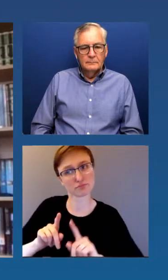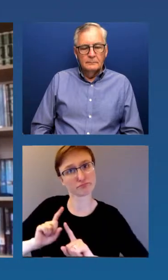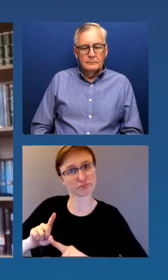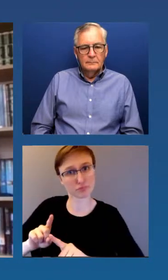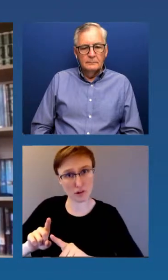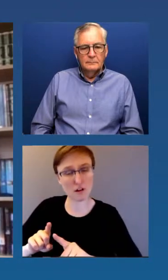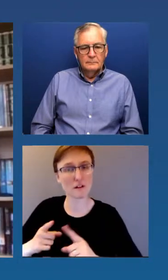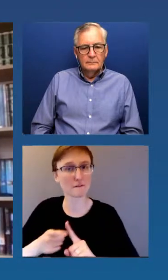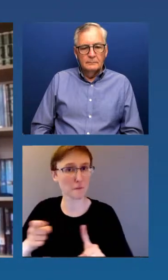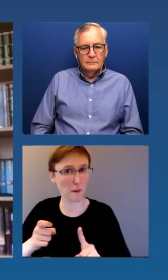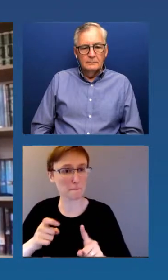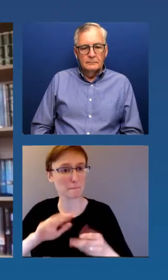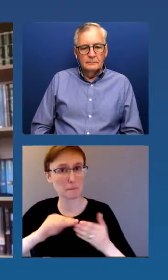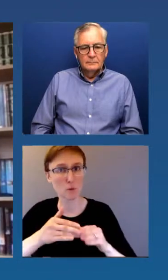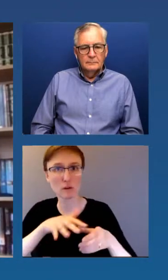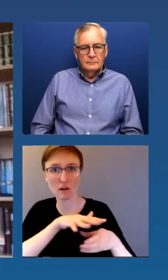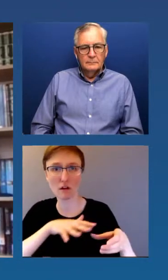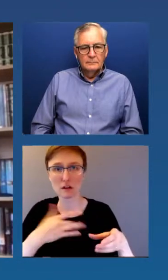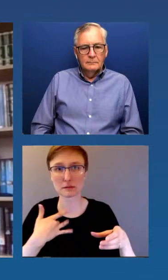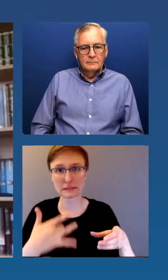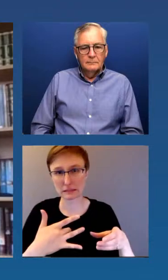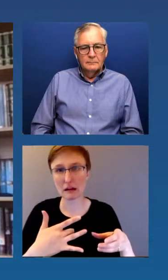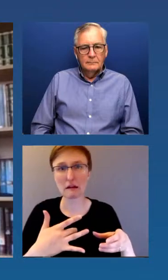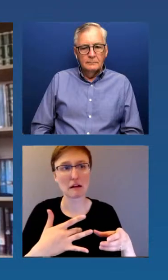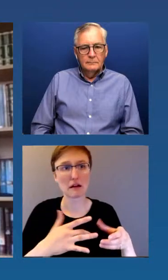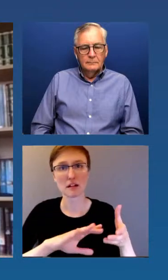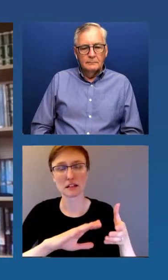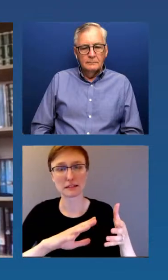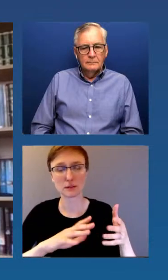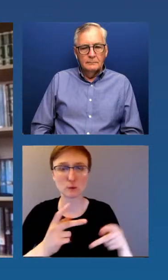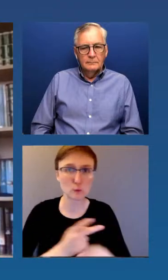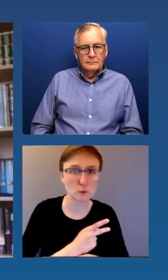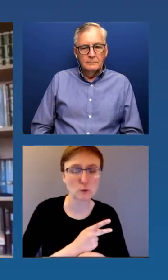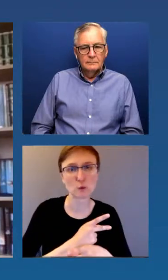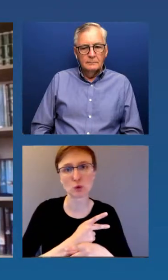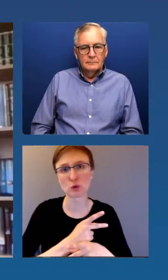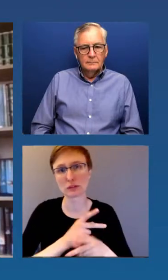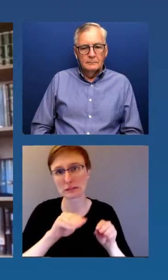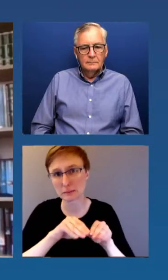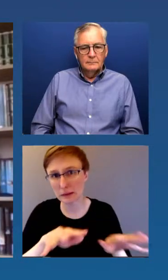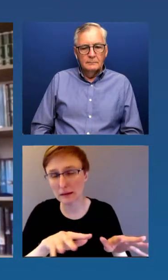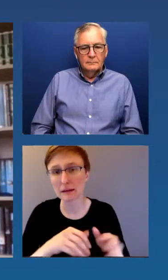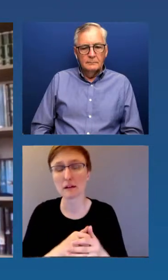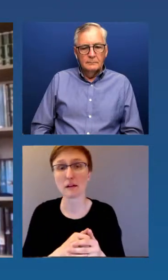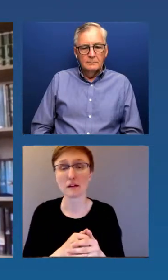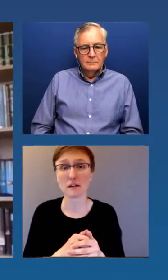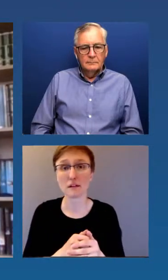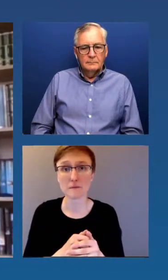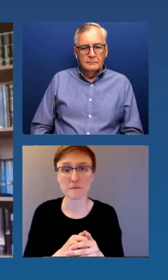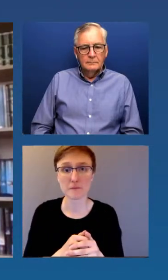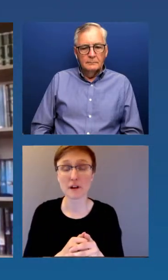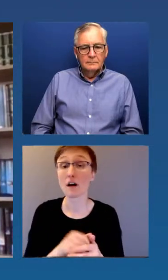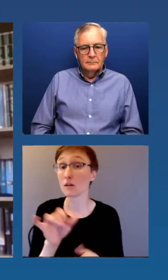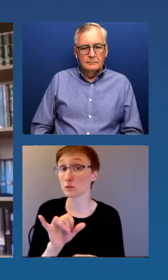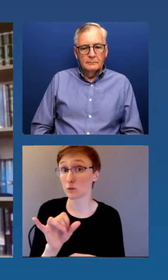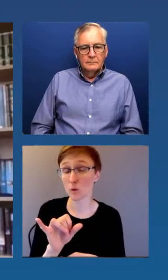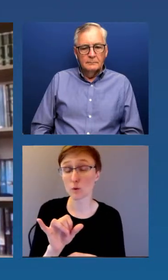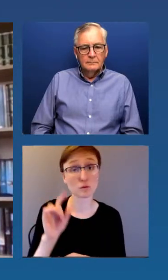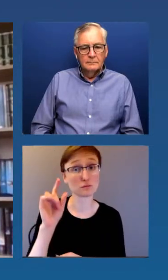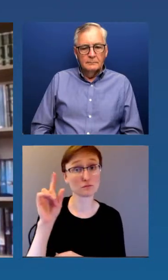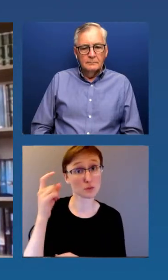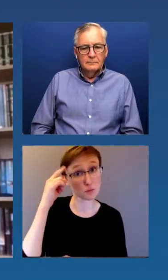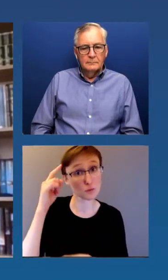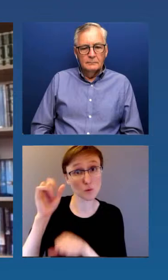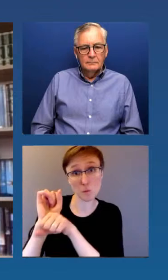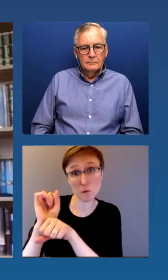within disproportionately impacted neighborhoods or whose employees live in high-priority neighborhoods. And in terms of next steps, OPH continues to